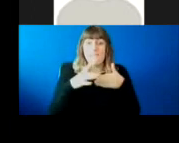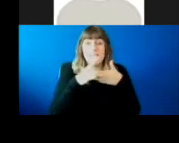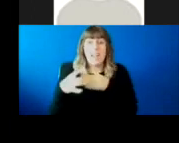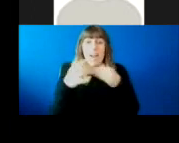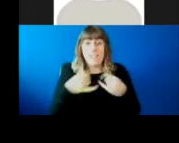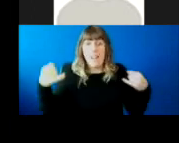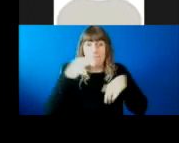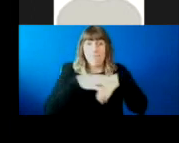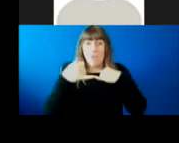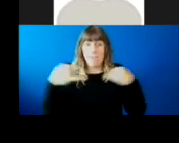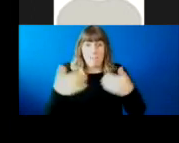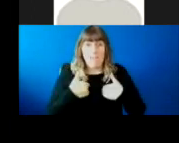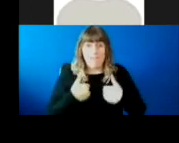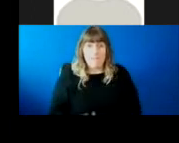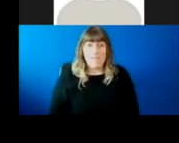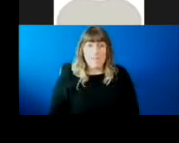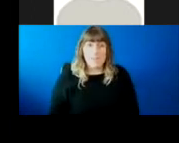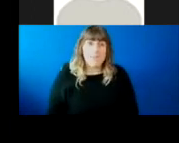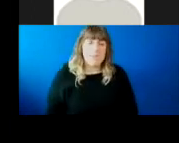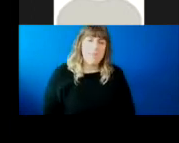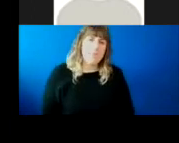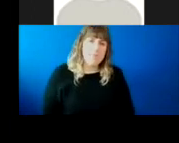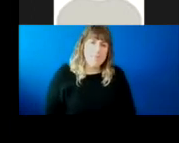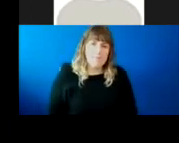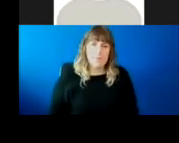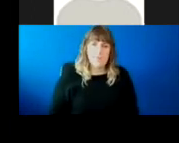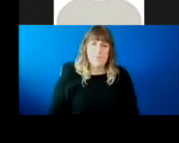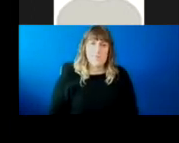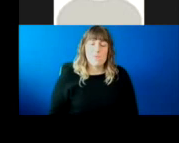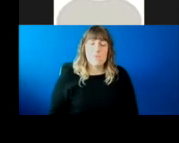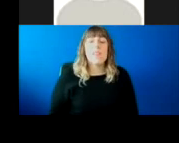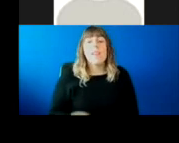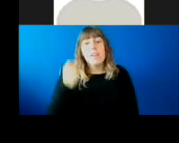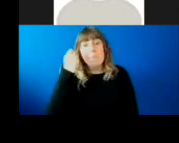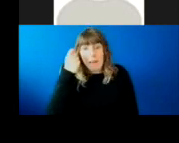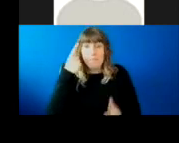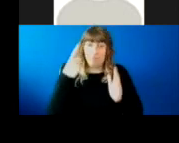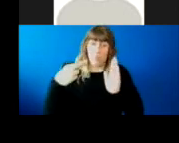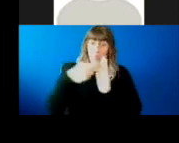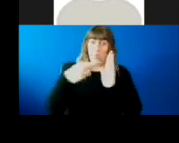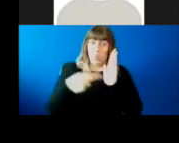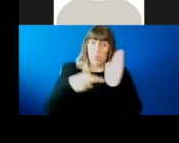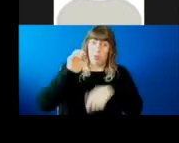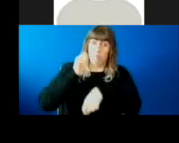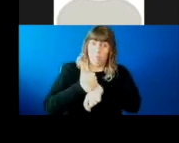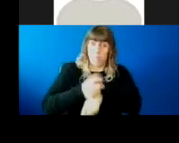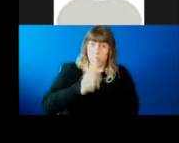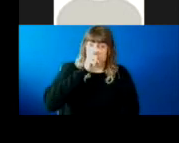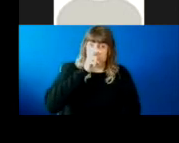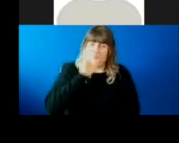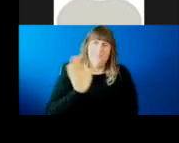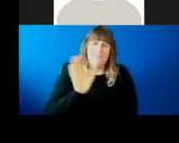out there. That said, it's they're not tried and true rules. So I think